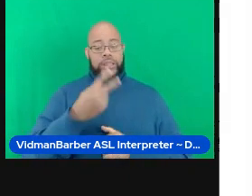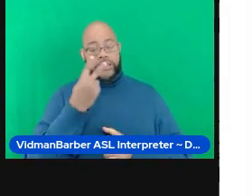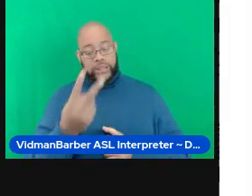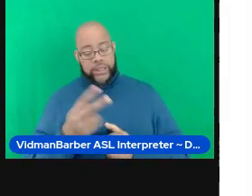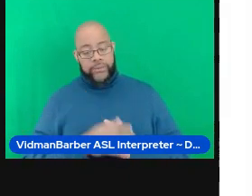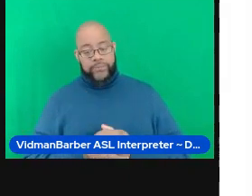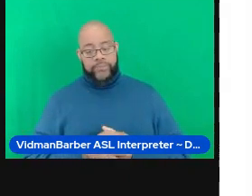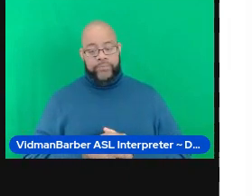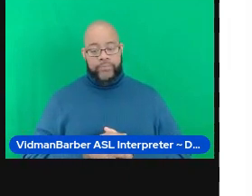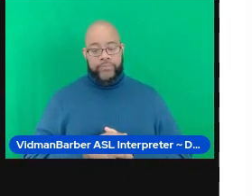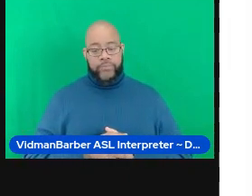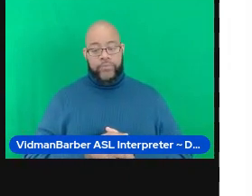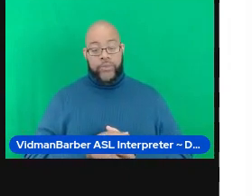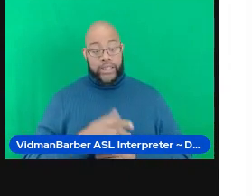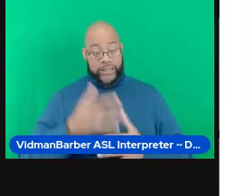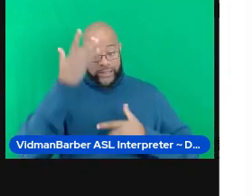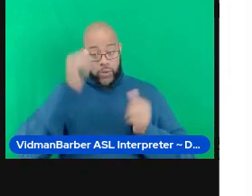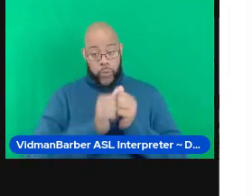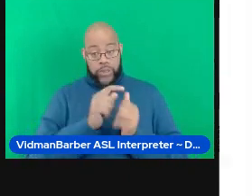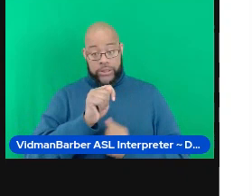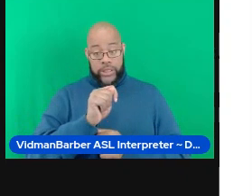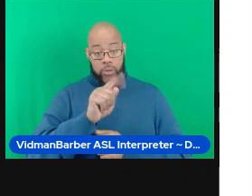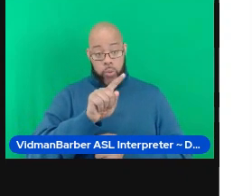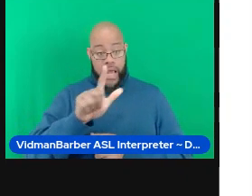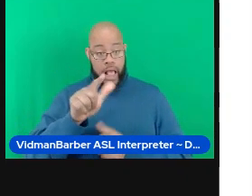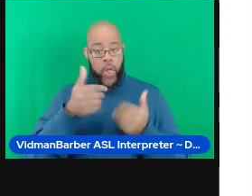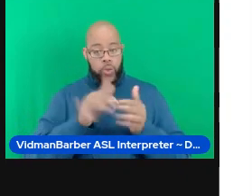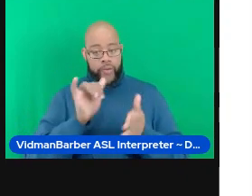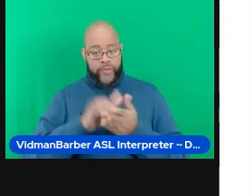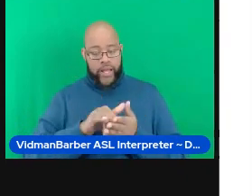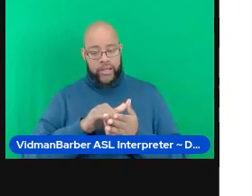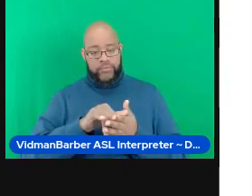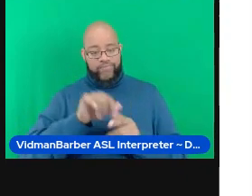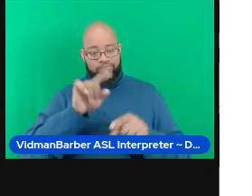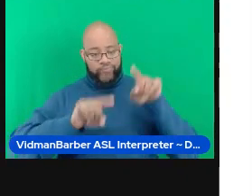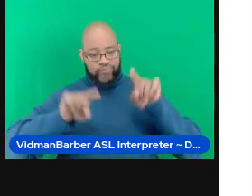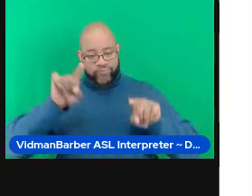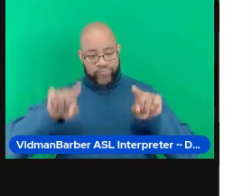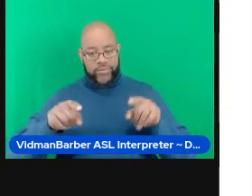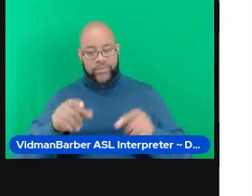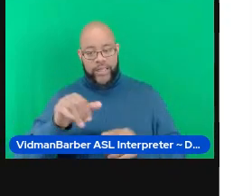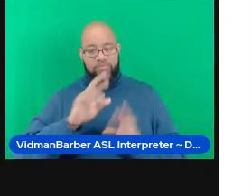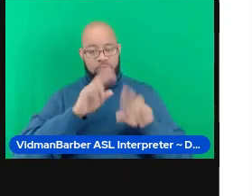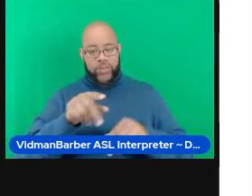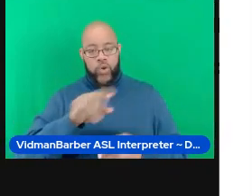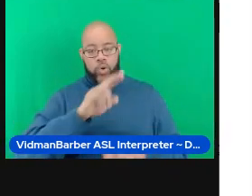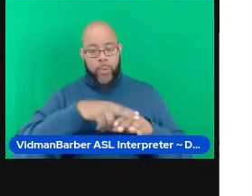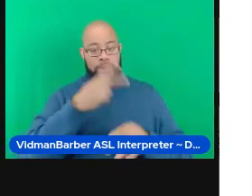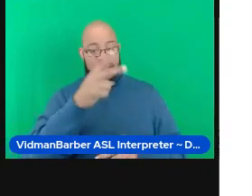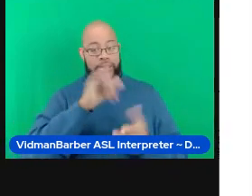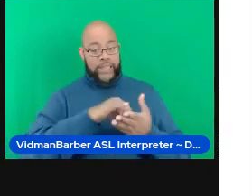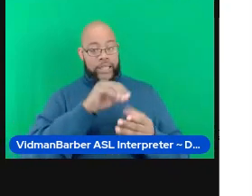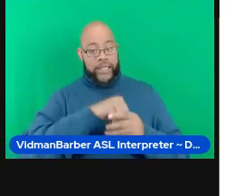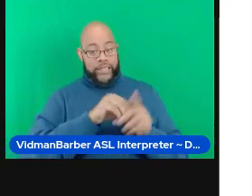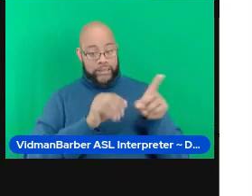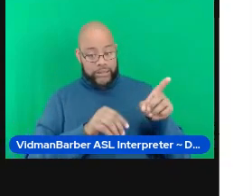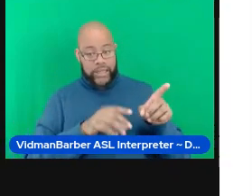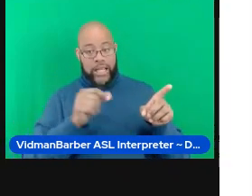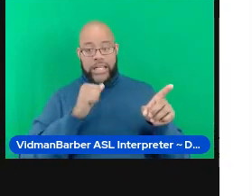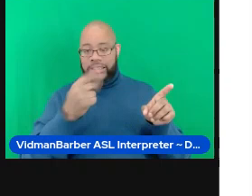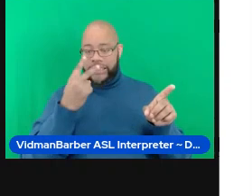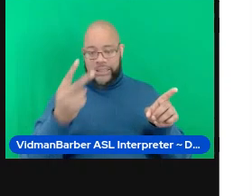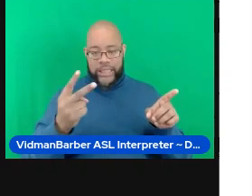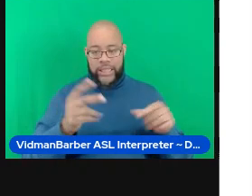that upon infection with T1L, you lose this FOXP3 Treg response that you normally observe in sham, and you do not